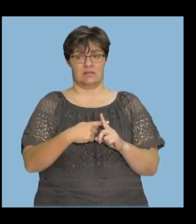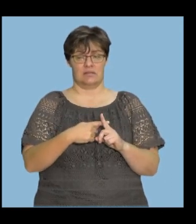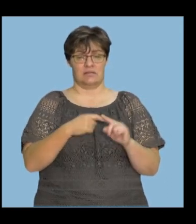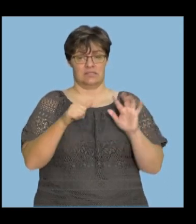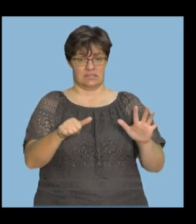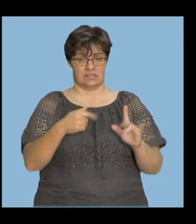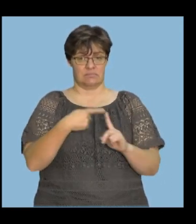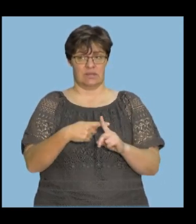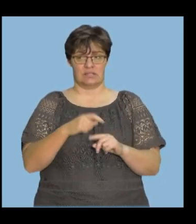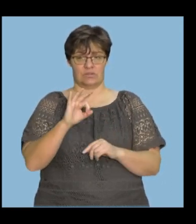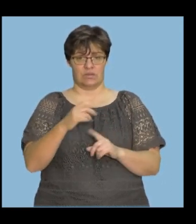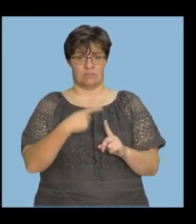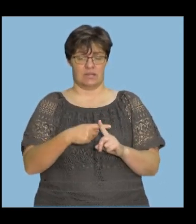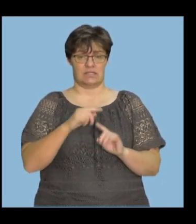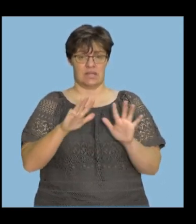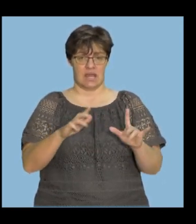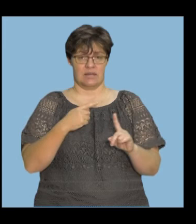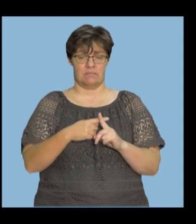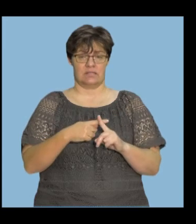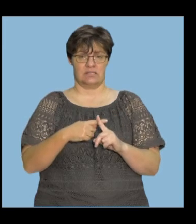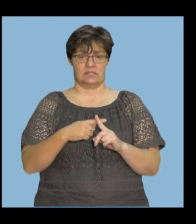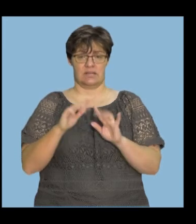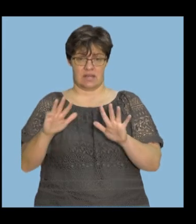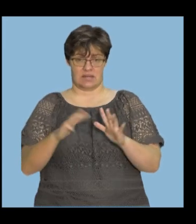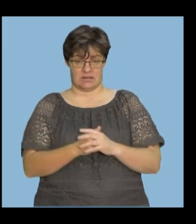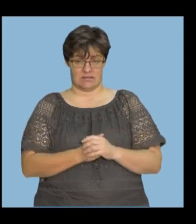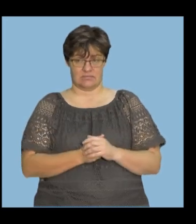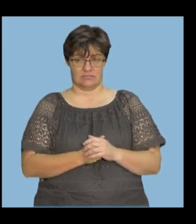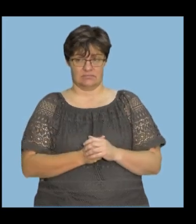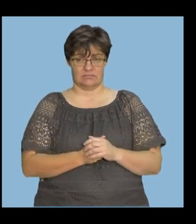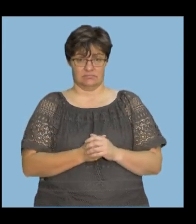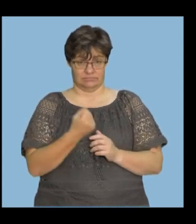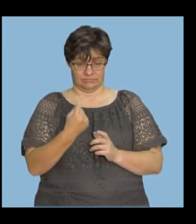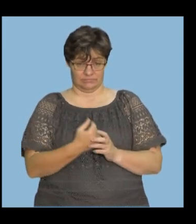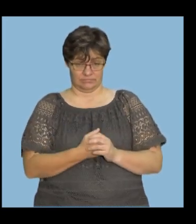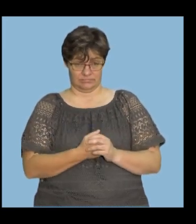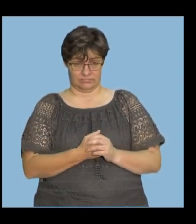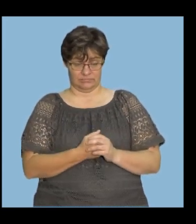plus 6 plus 3 plus 9 plus 9. Are we all together?